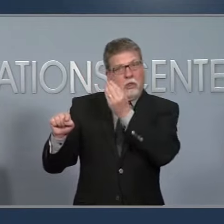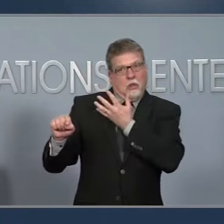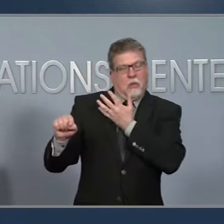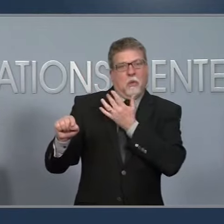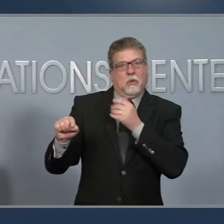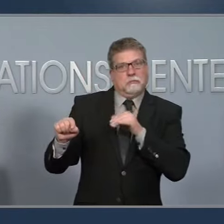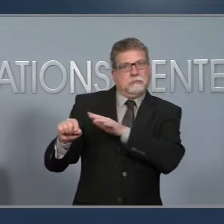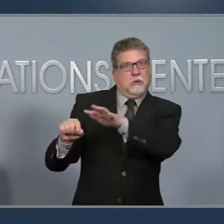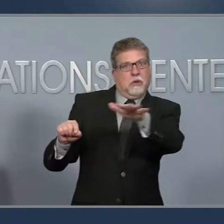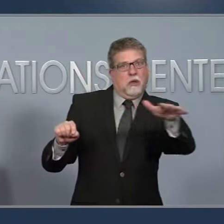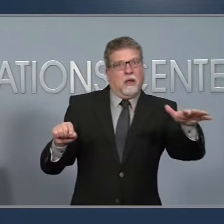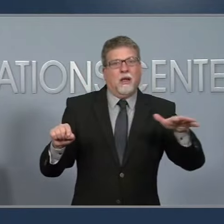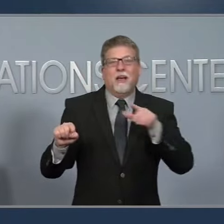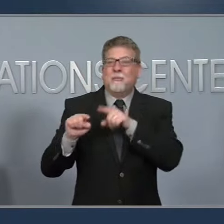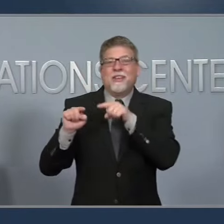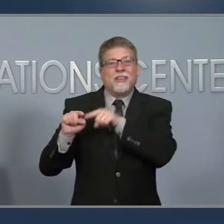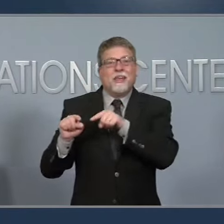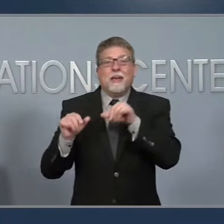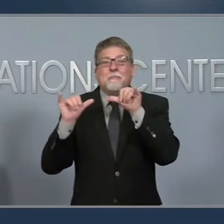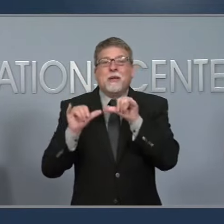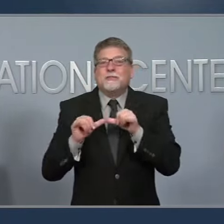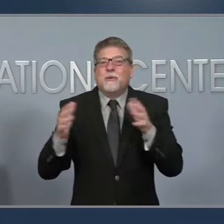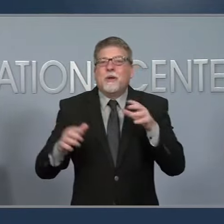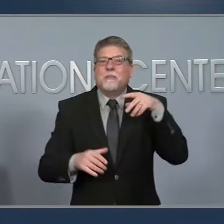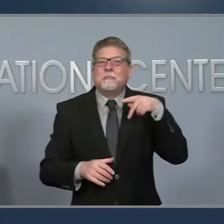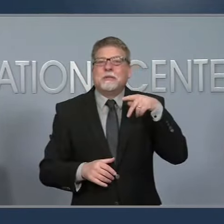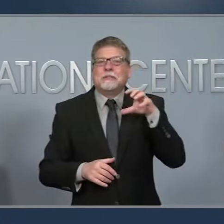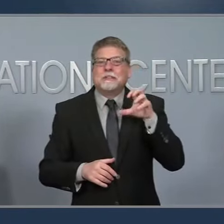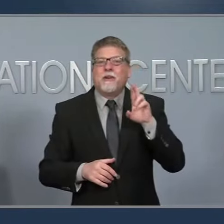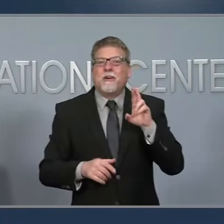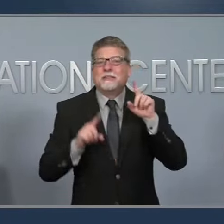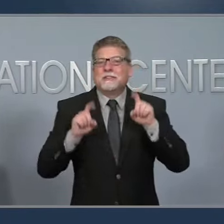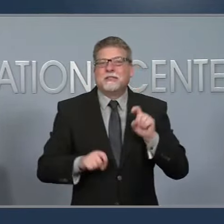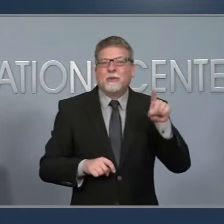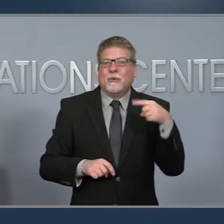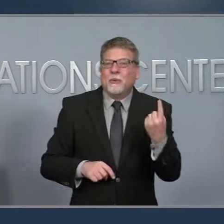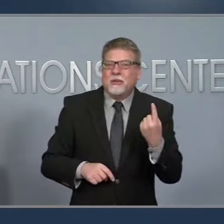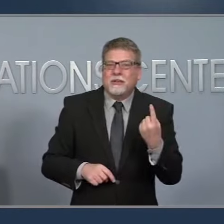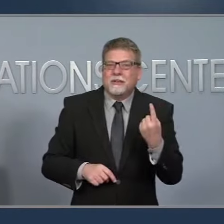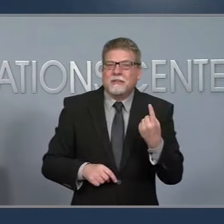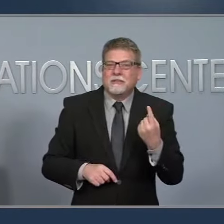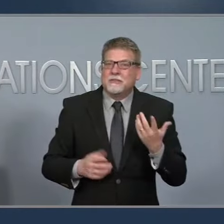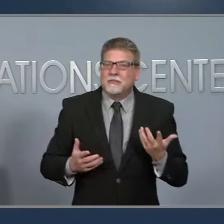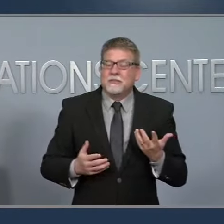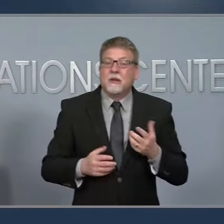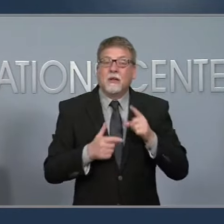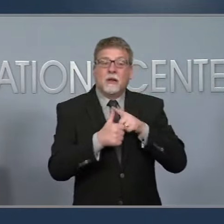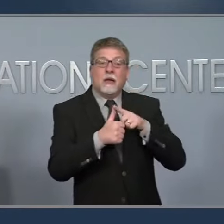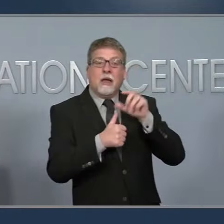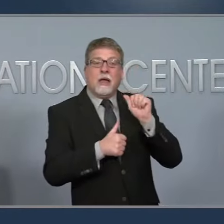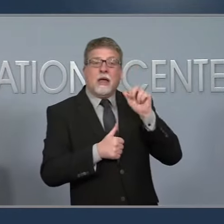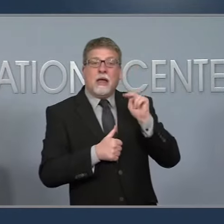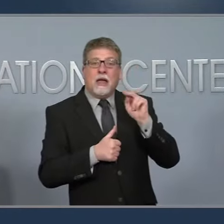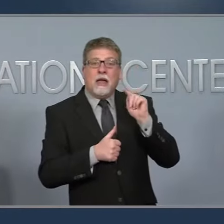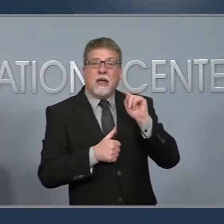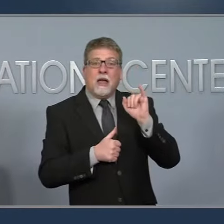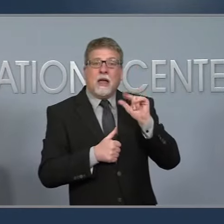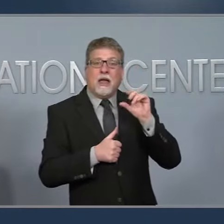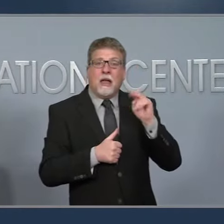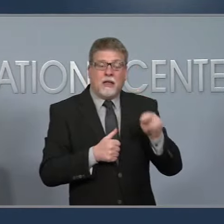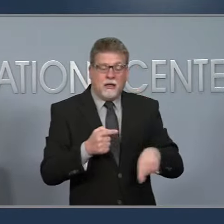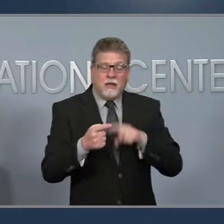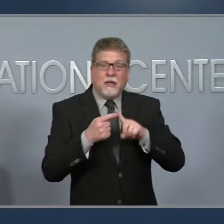graph, this metric only includes PCR tests. The rise of antigen testing, including at-home